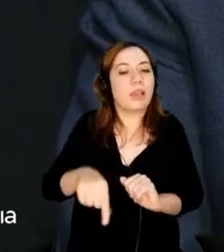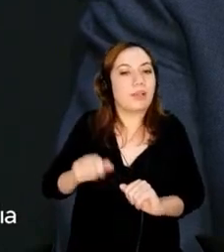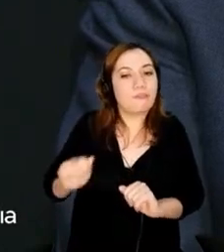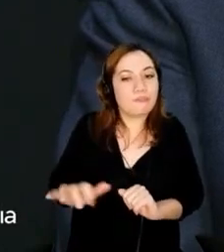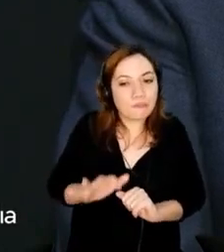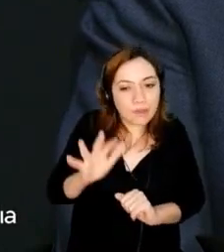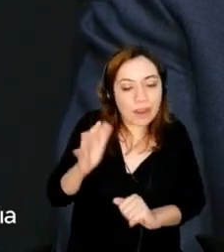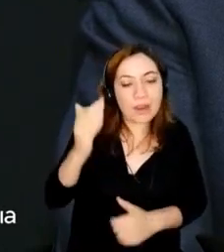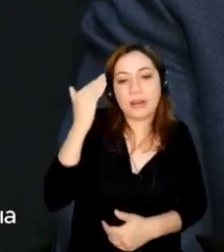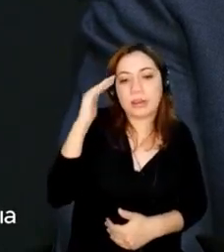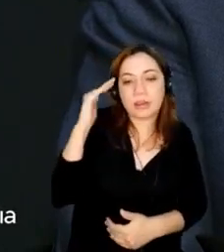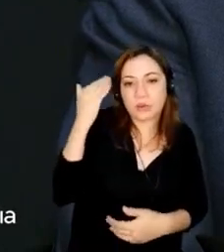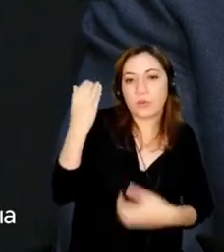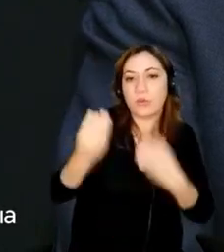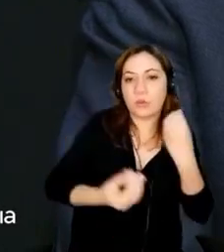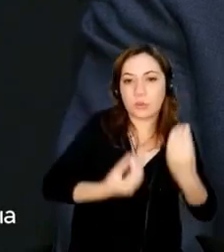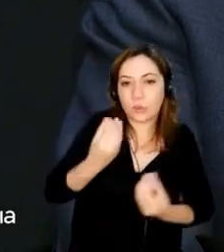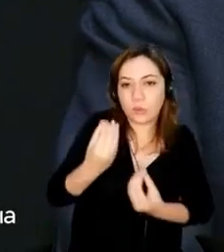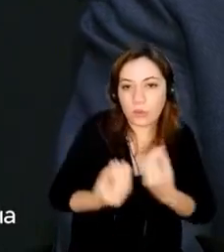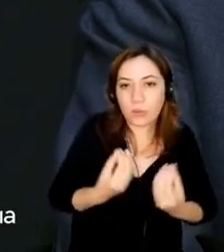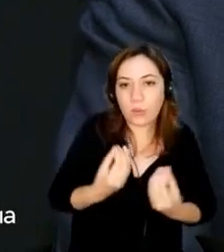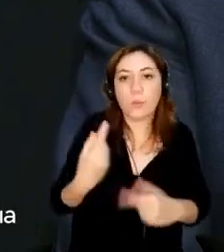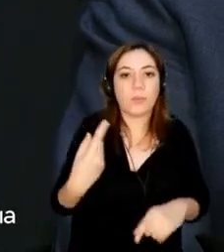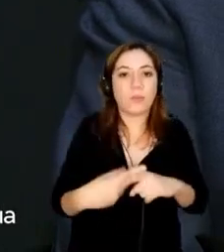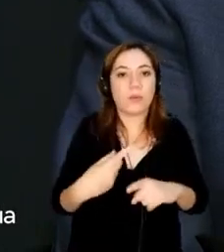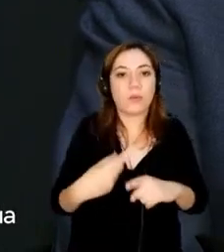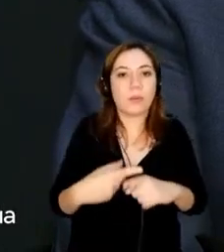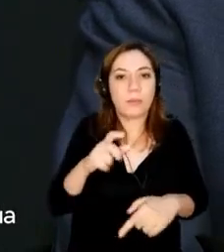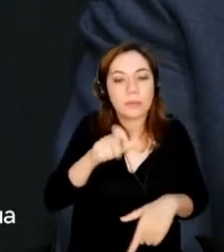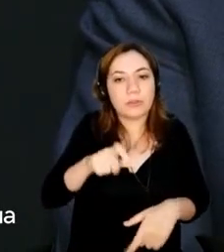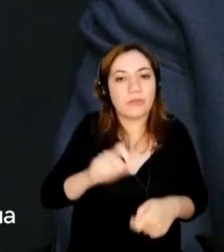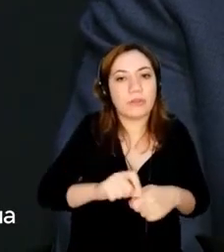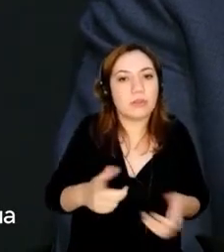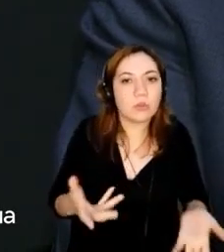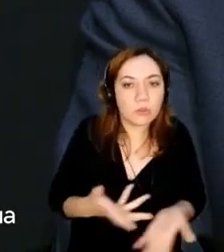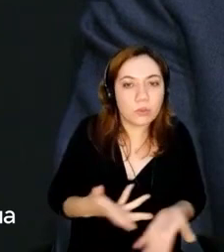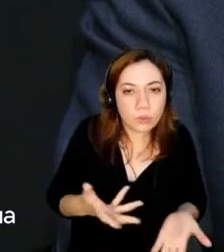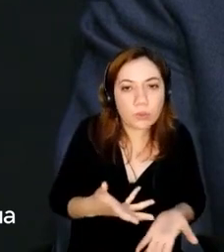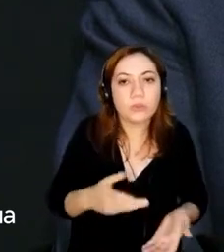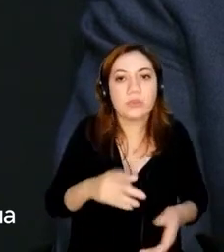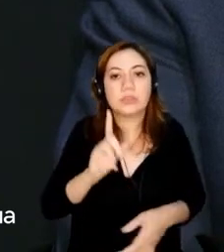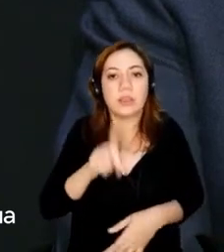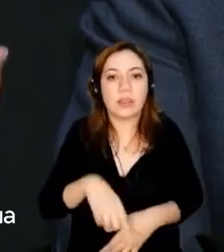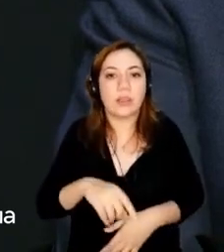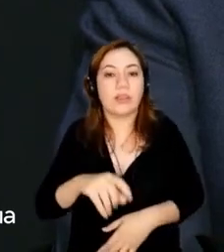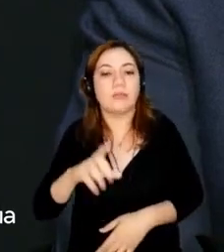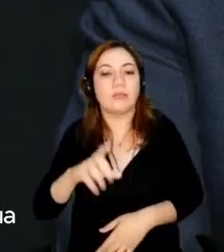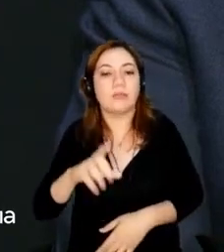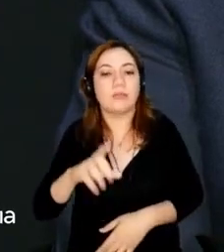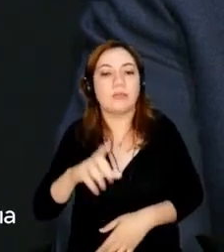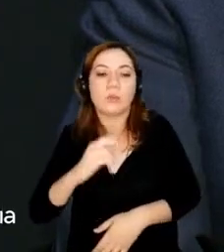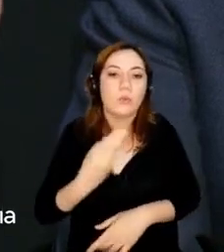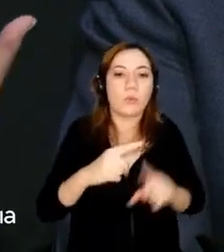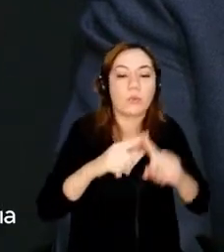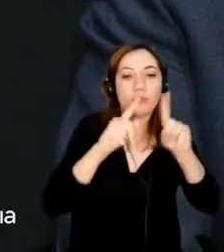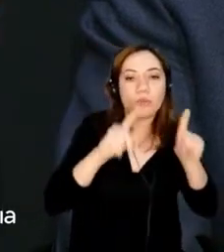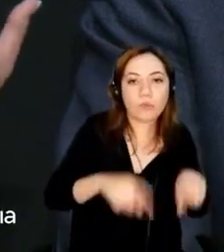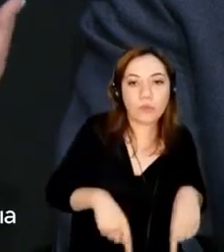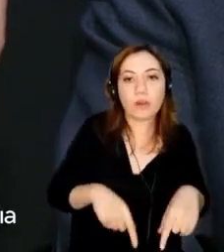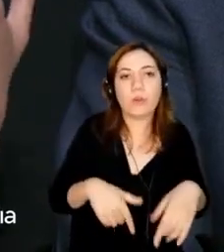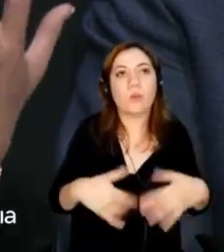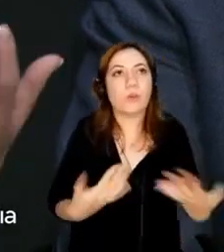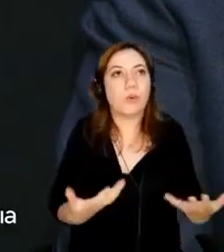somebody to do something today, whether that's a customer or an employee. And with these new solutions, or whatever the AI is, or